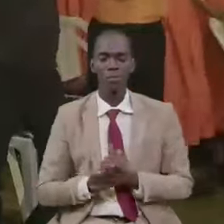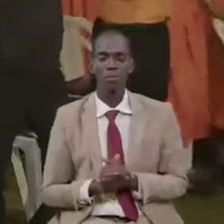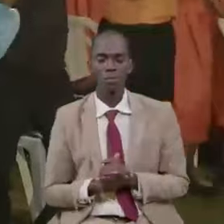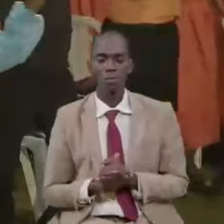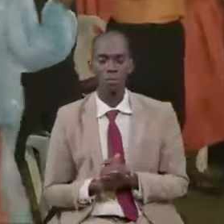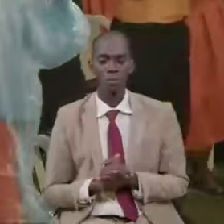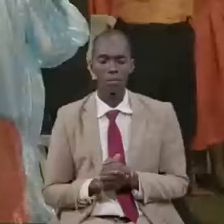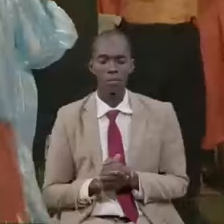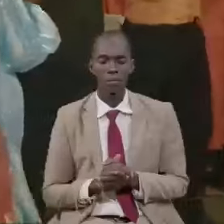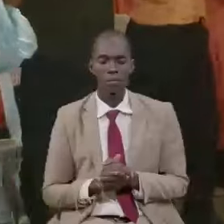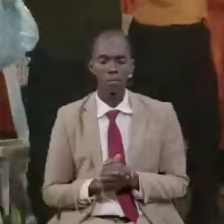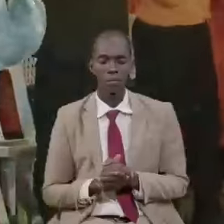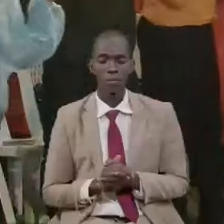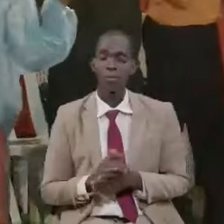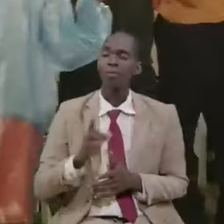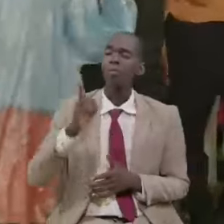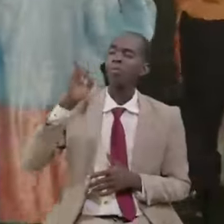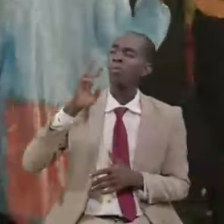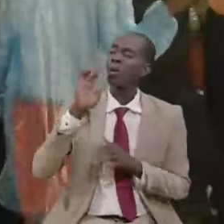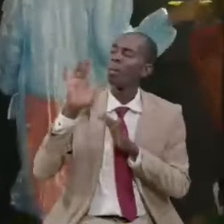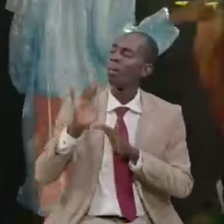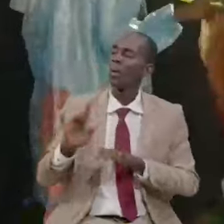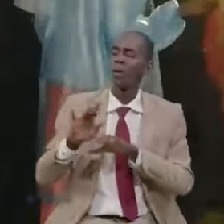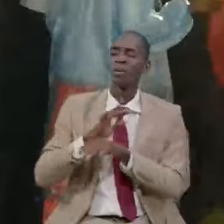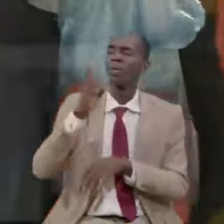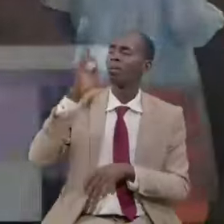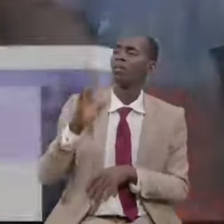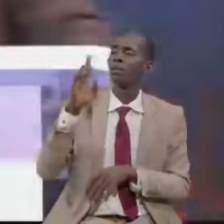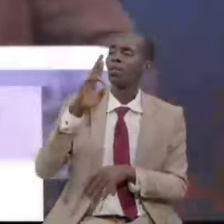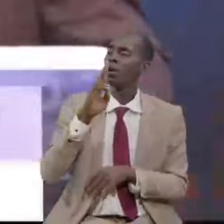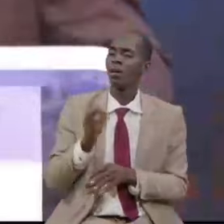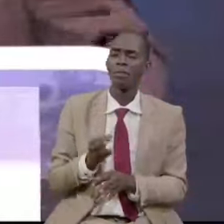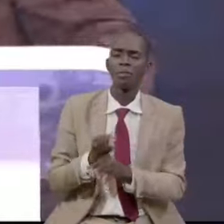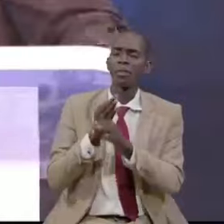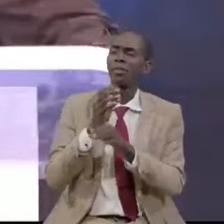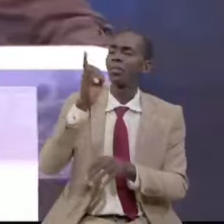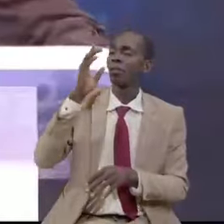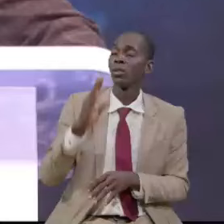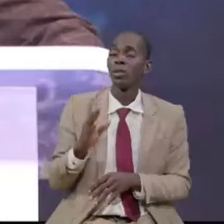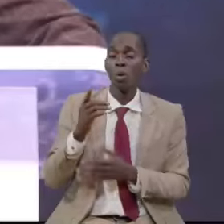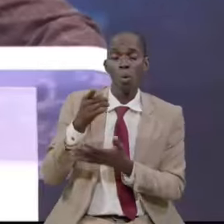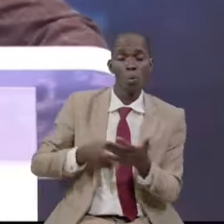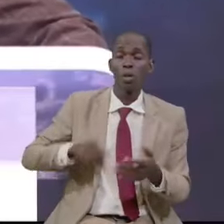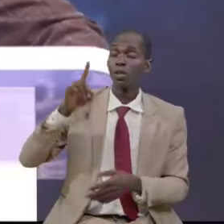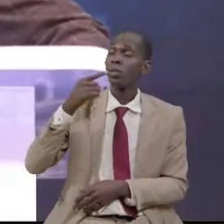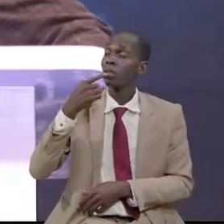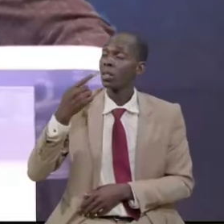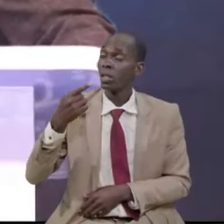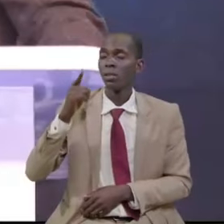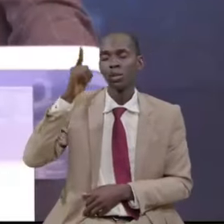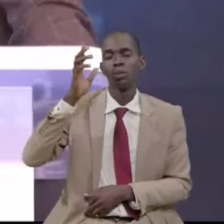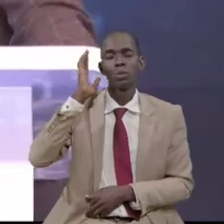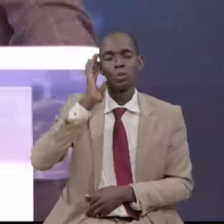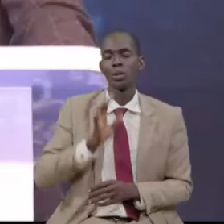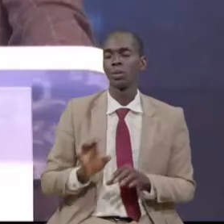you are a merciful God. You are a faithful God. What you said, you will do. You will do